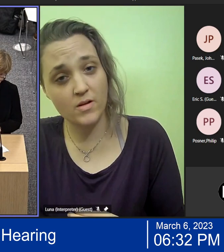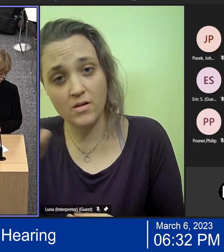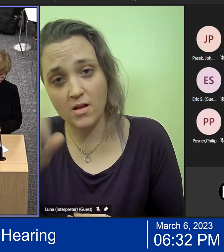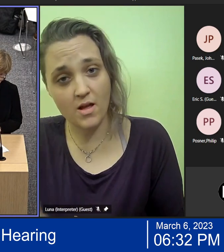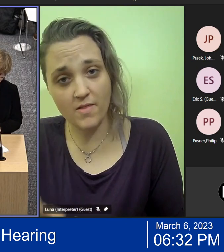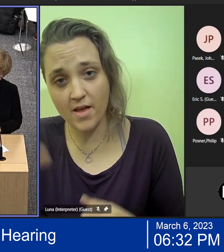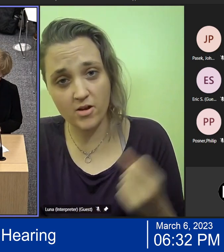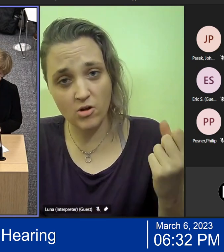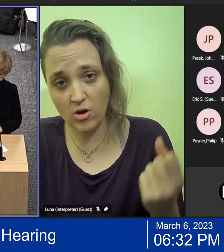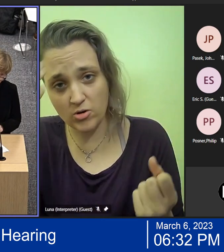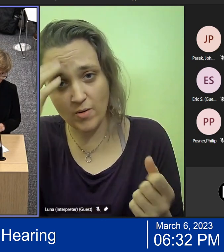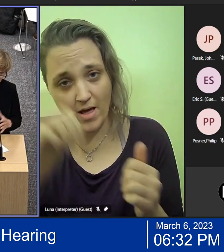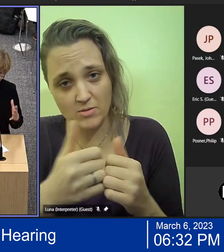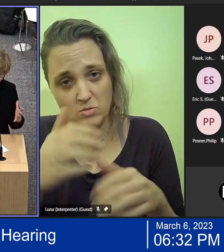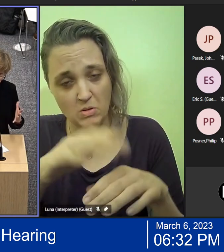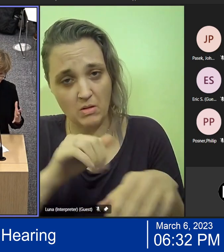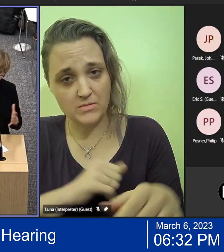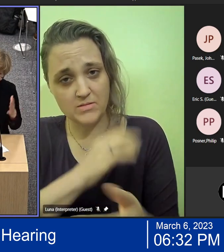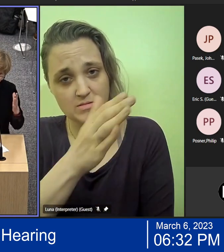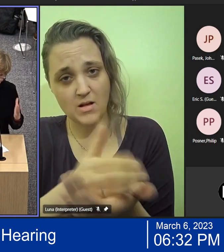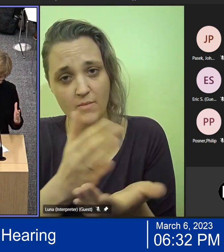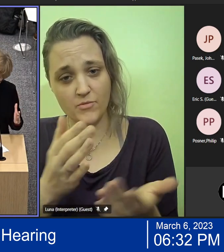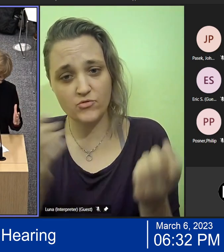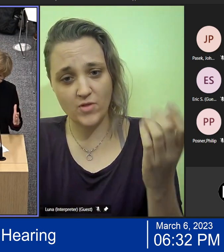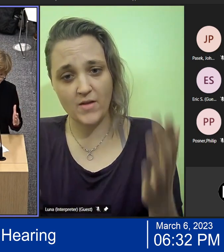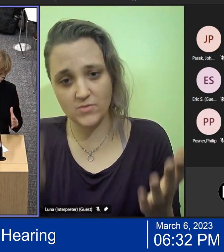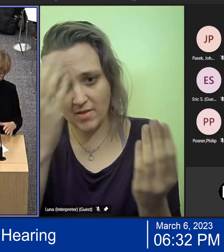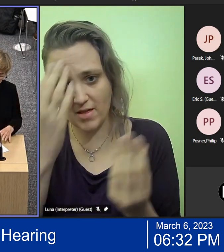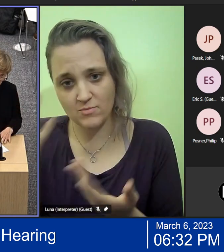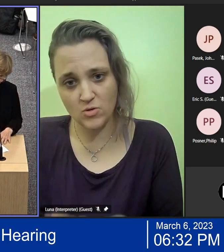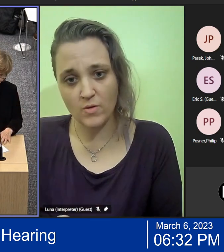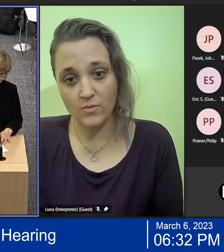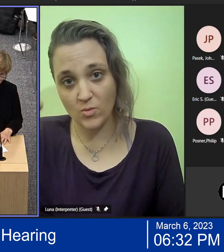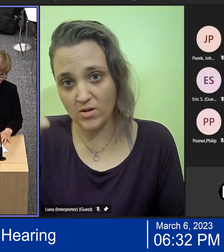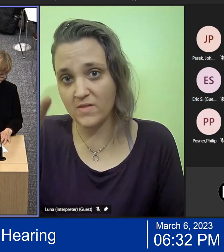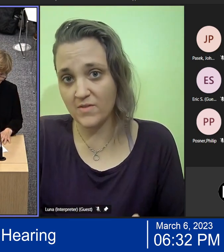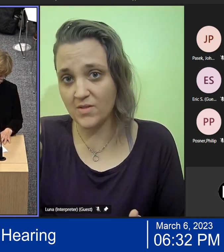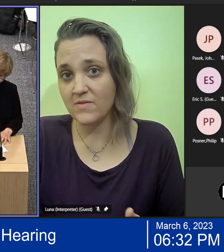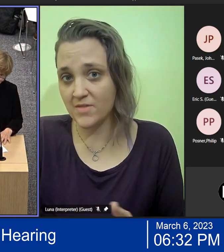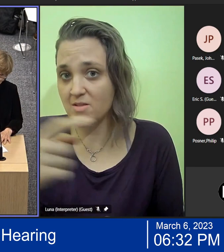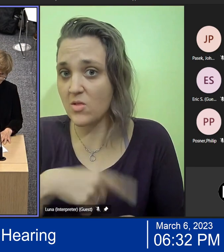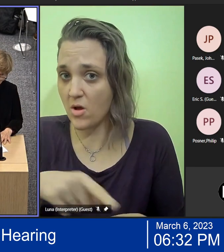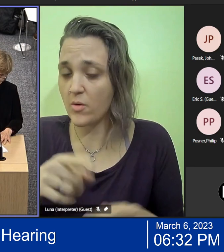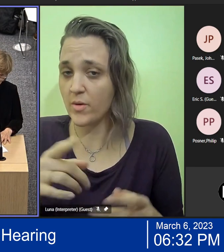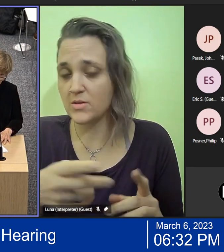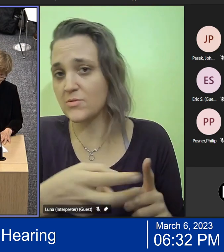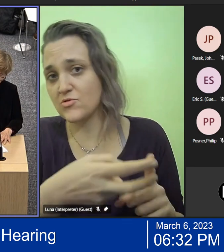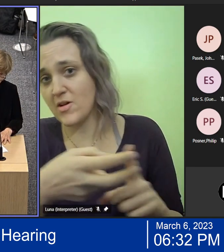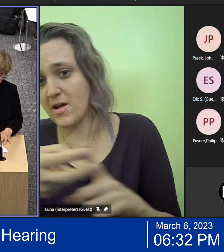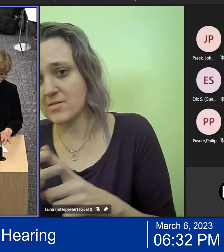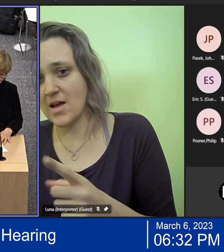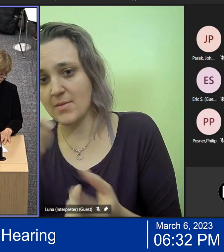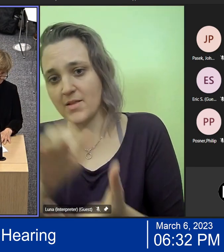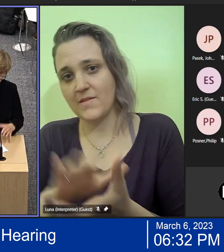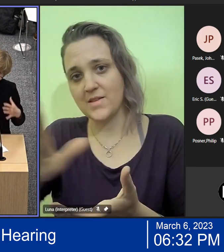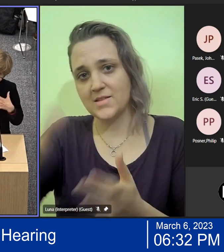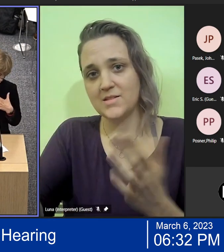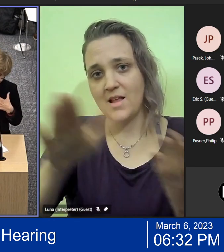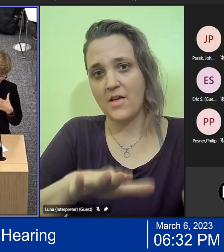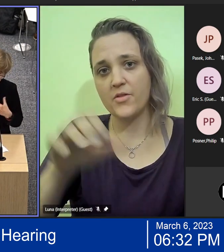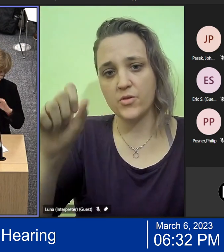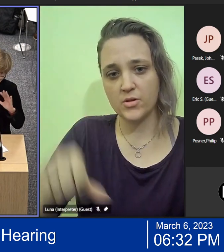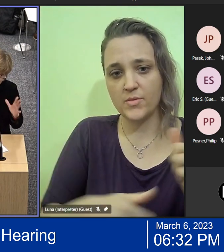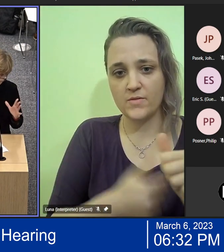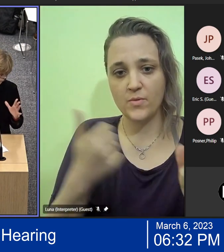one on that car know how to call and stop that driver to let him know? 450 feet is a long way to be dragged.